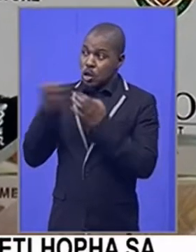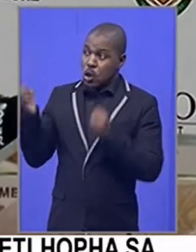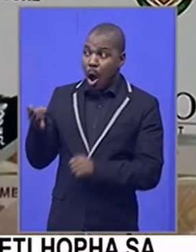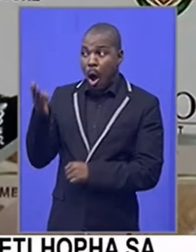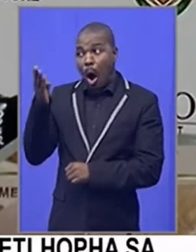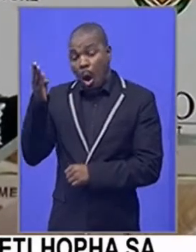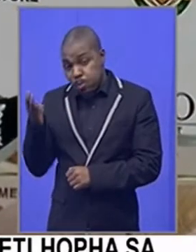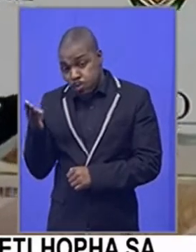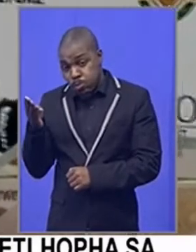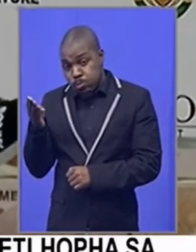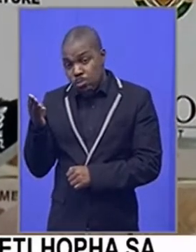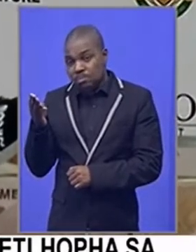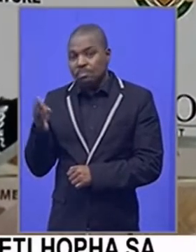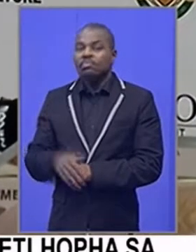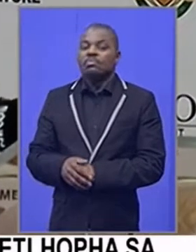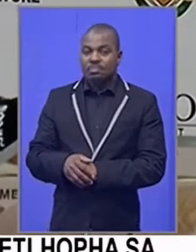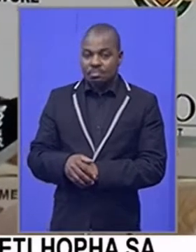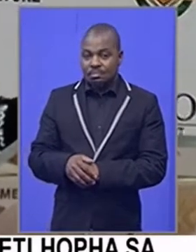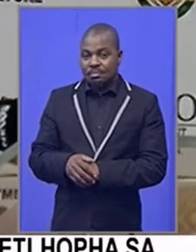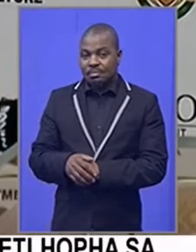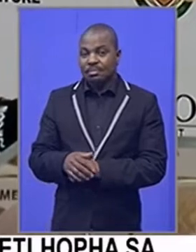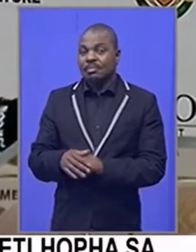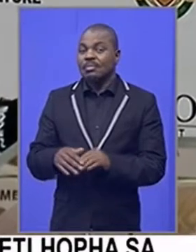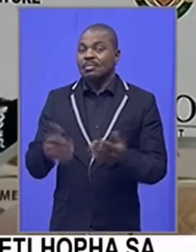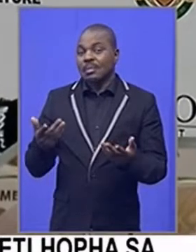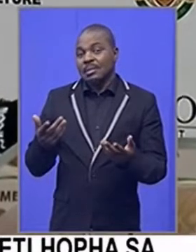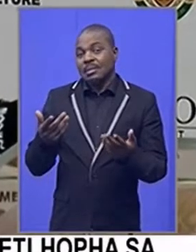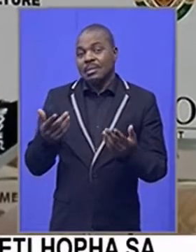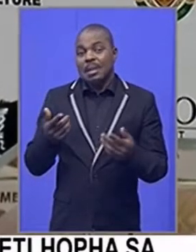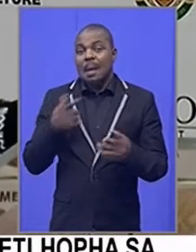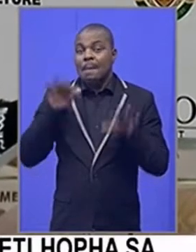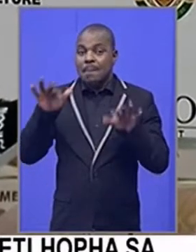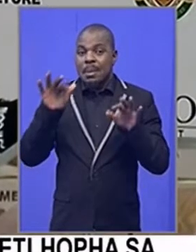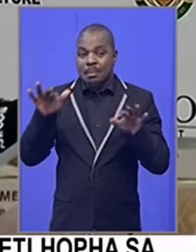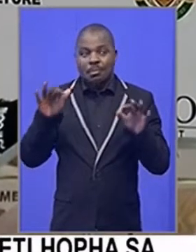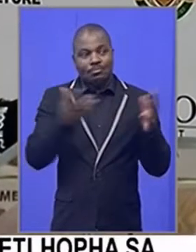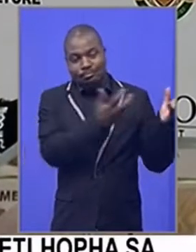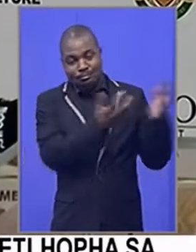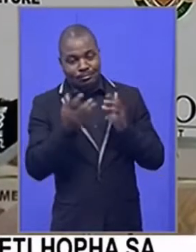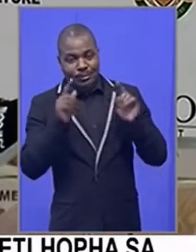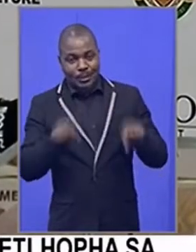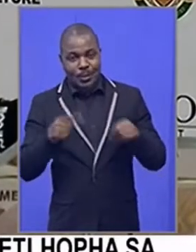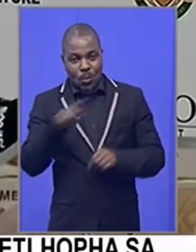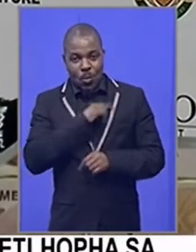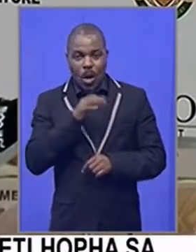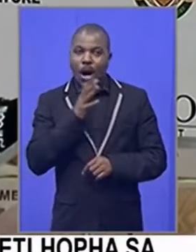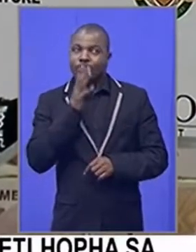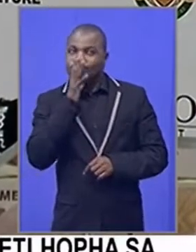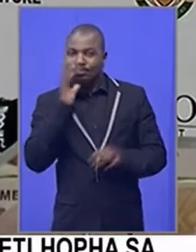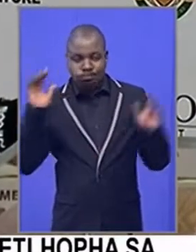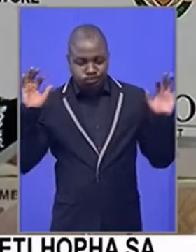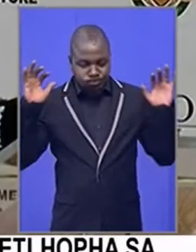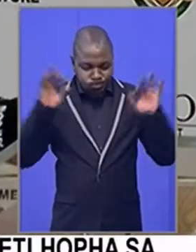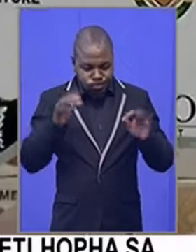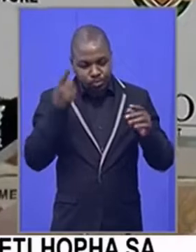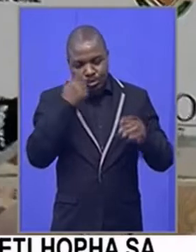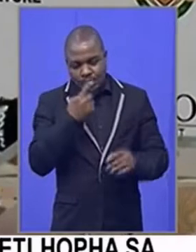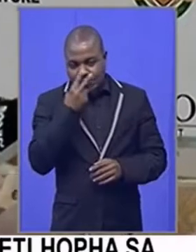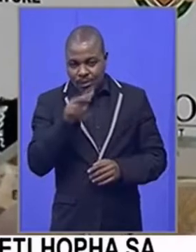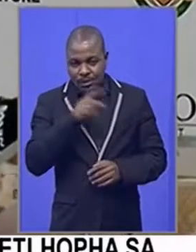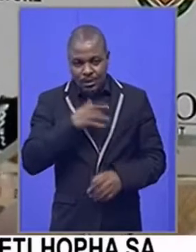gona o tla palelwa go tlisa batho ka re e tla be le di 1000 and 1000 ba tlo bona di champion tsa rena tsa